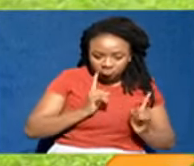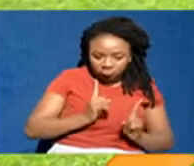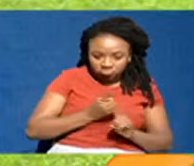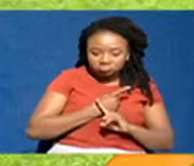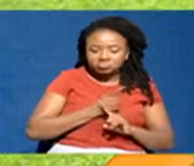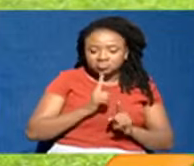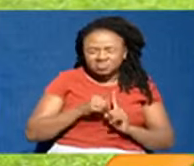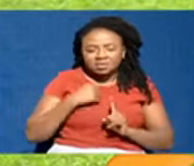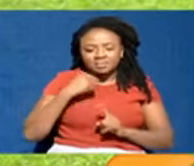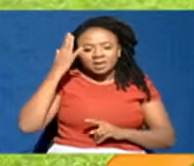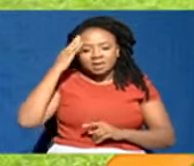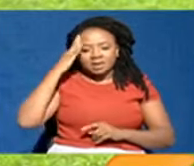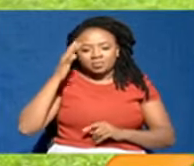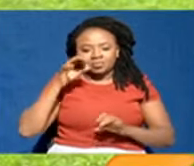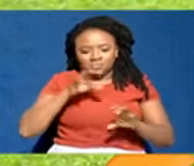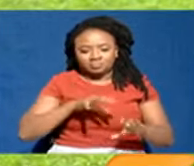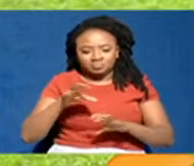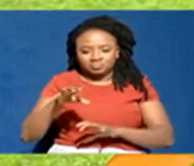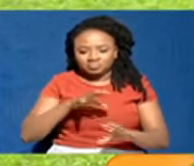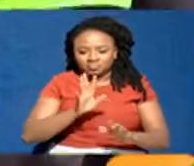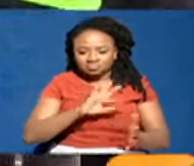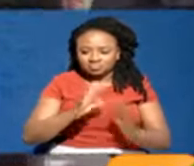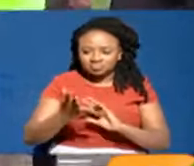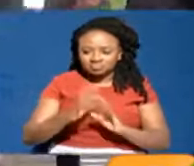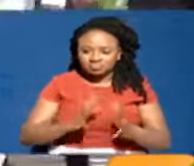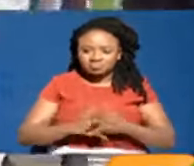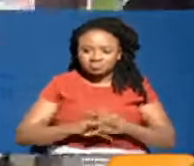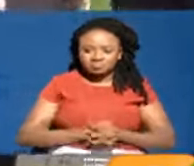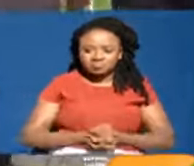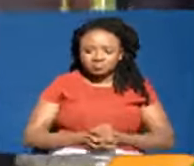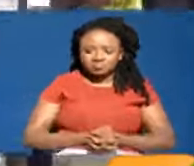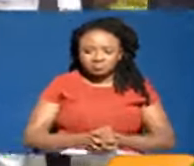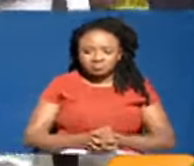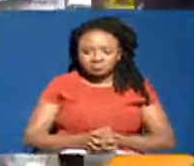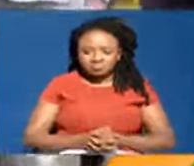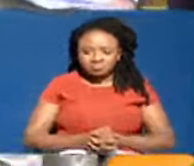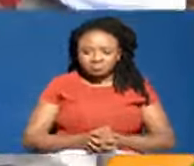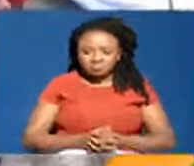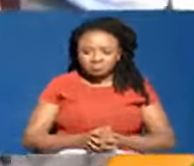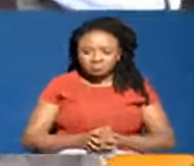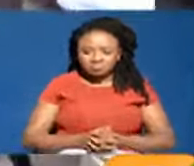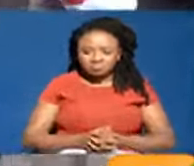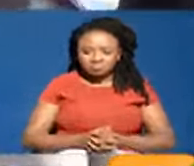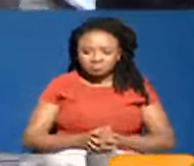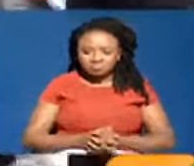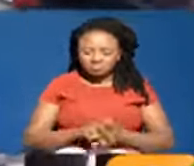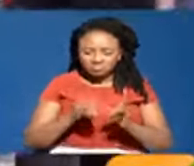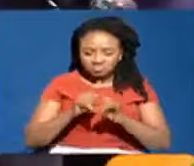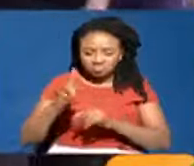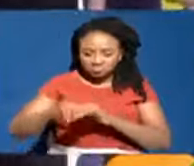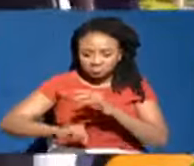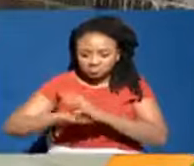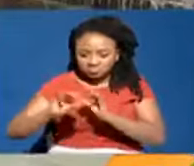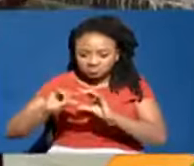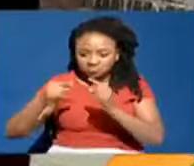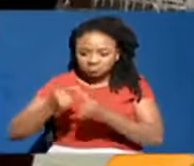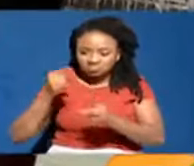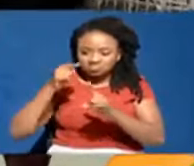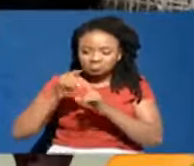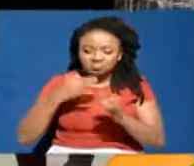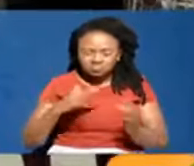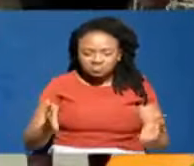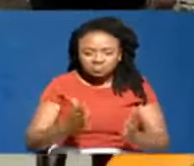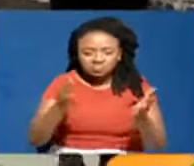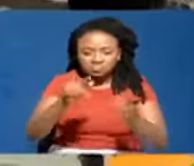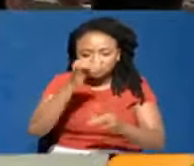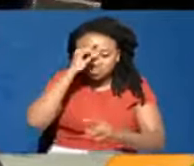know what I went through before I reached where I am. This initiative by Parkinson Support Group also largely aimed to lobby to the government